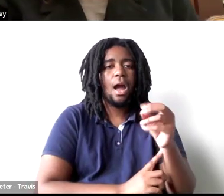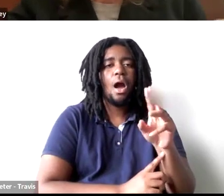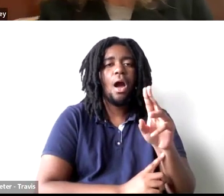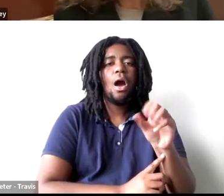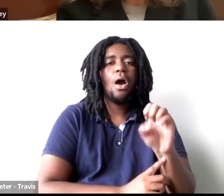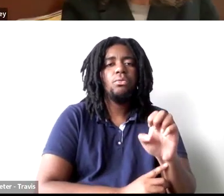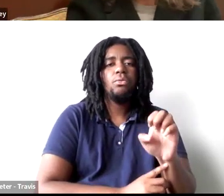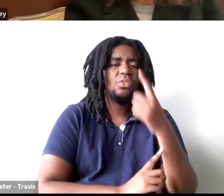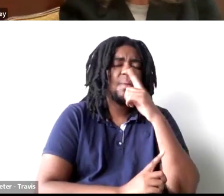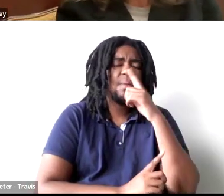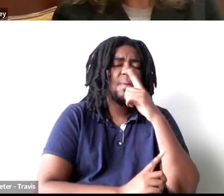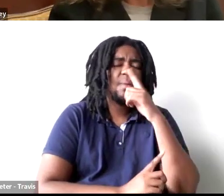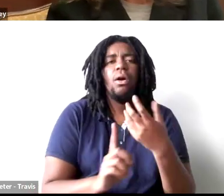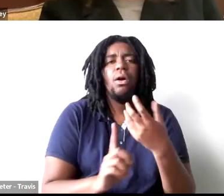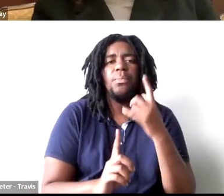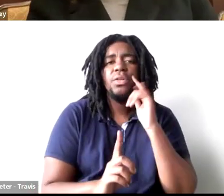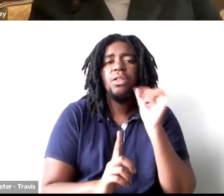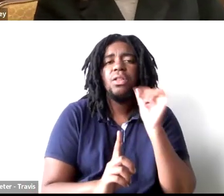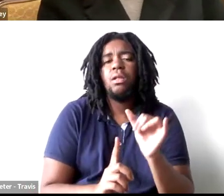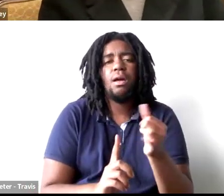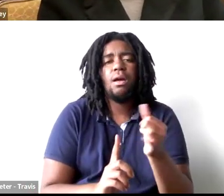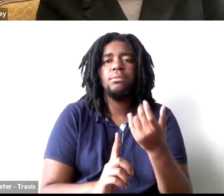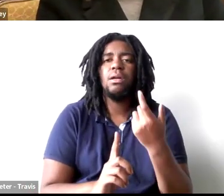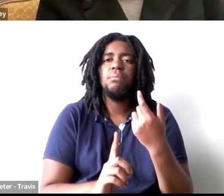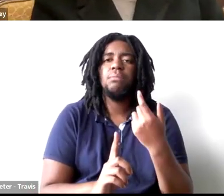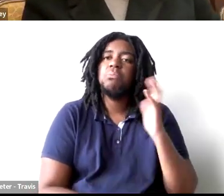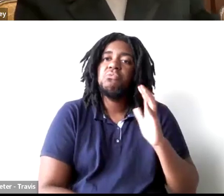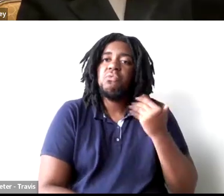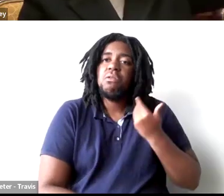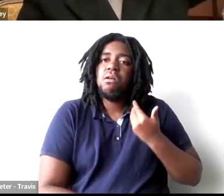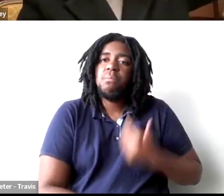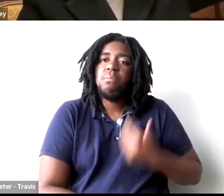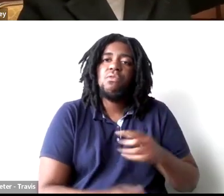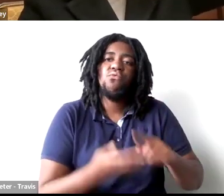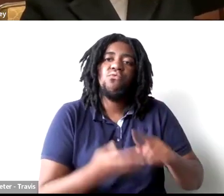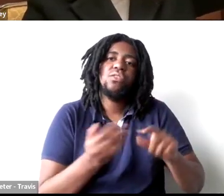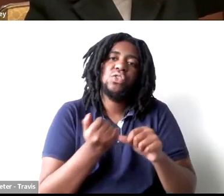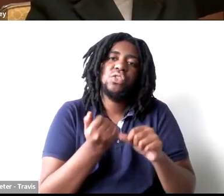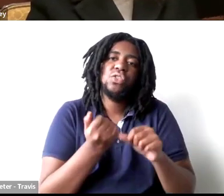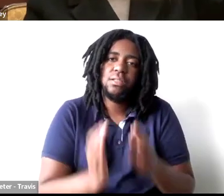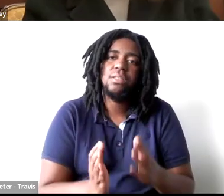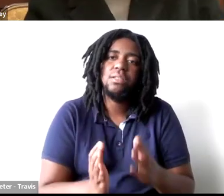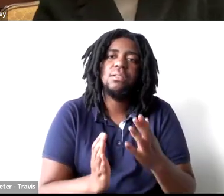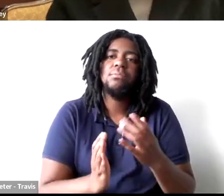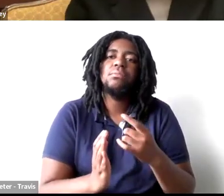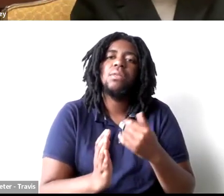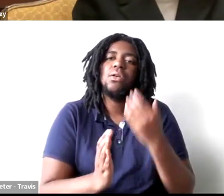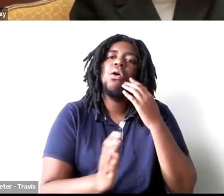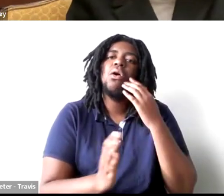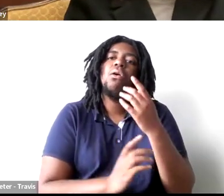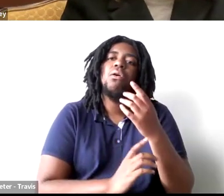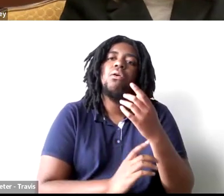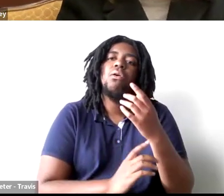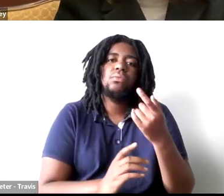of research in the Philadelphia archives. And I know that Dr. Gwendolyn Du Bois Shaw described it as a